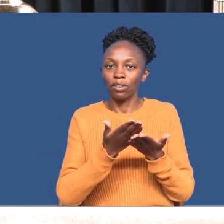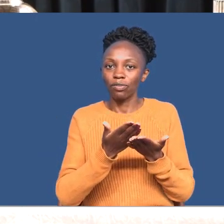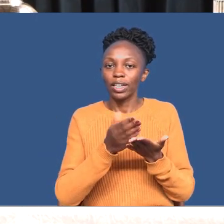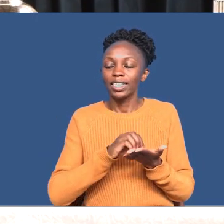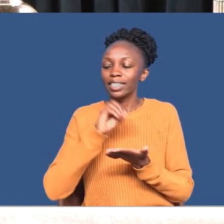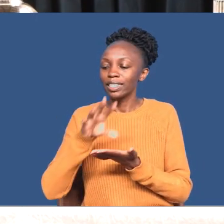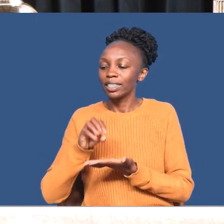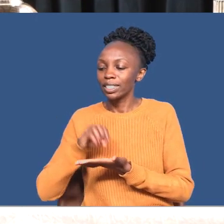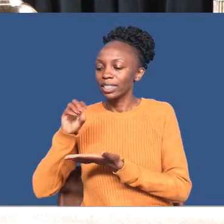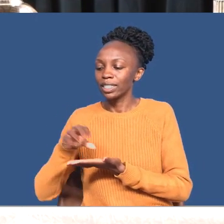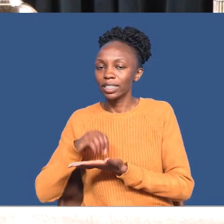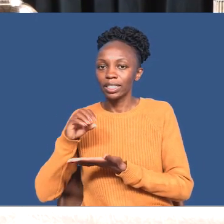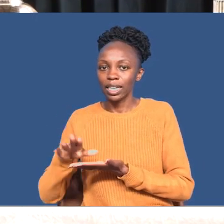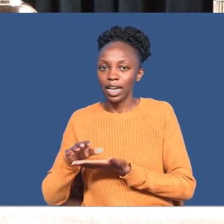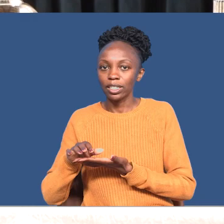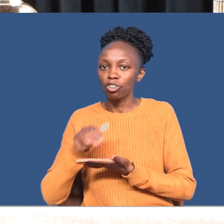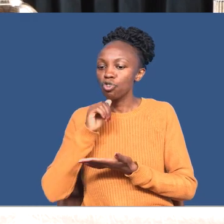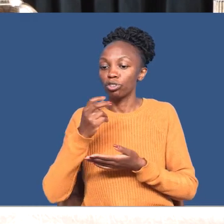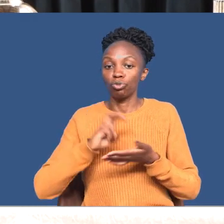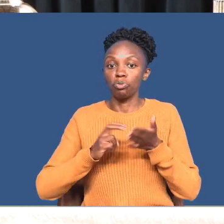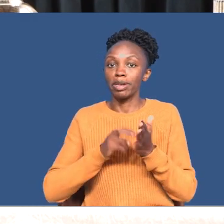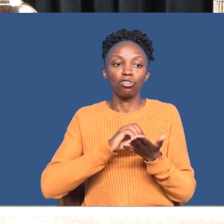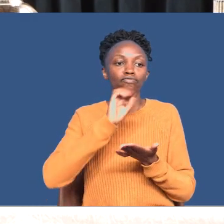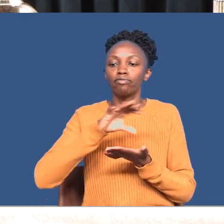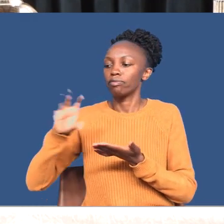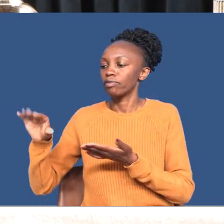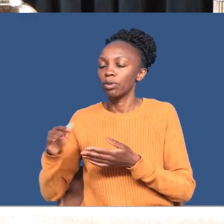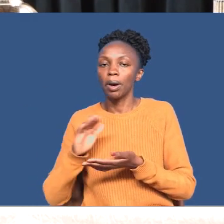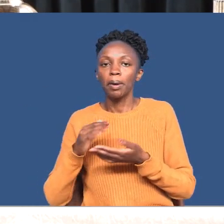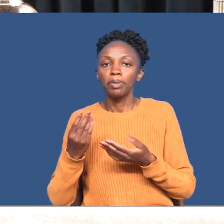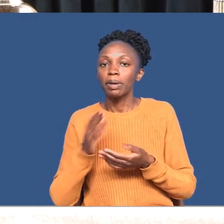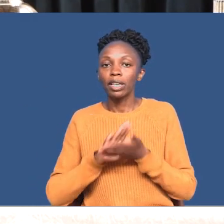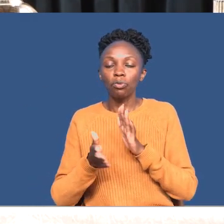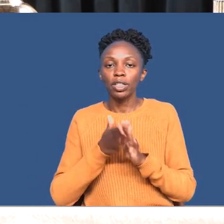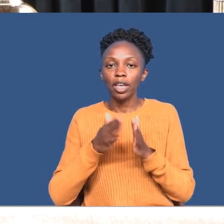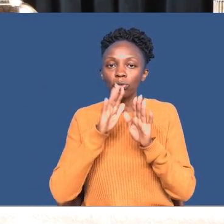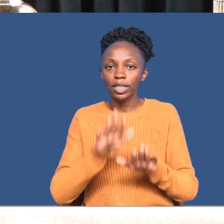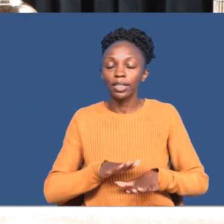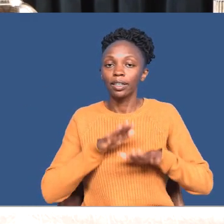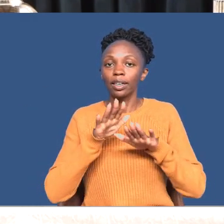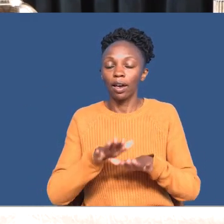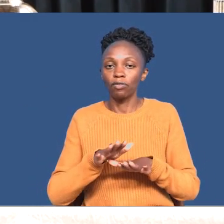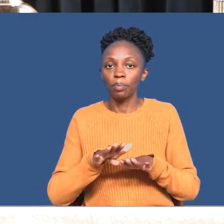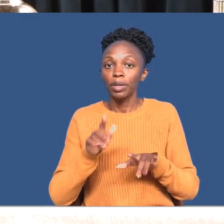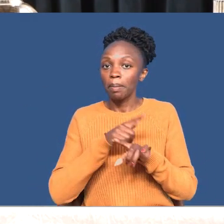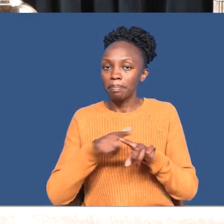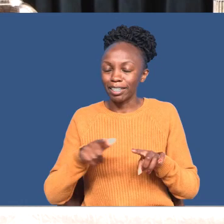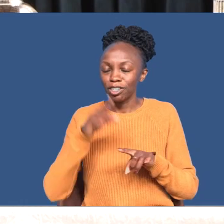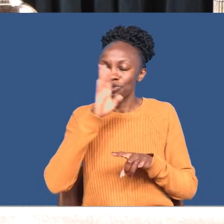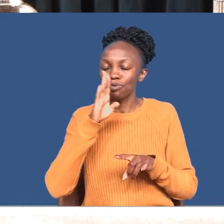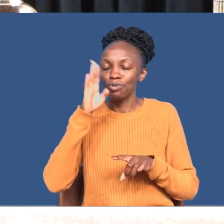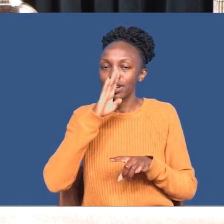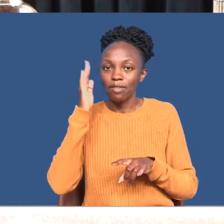generous. That doesn't mean you become careless and you don't know what you could be inviting into your presence.